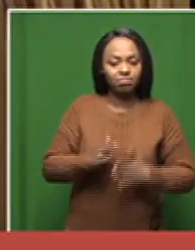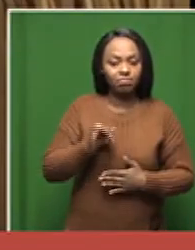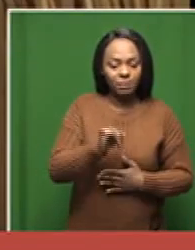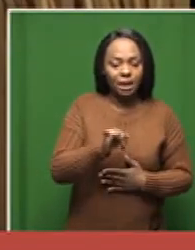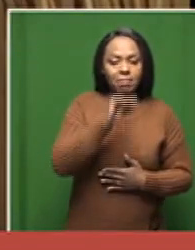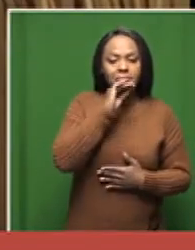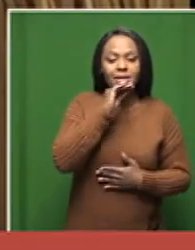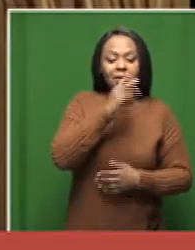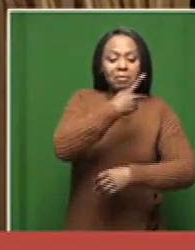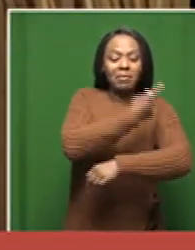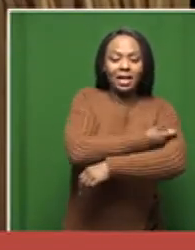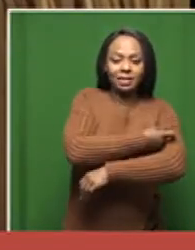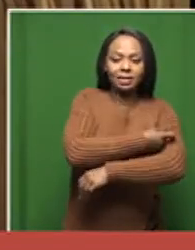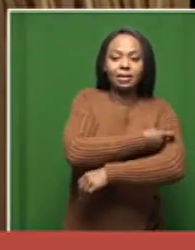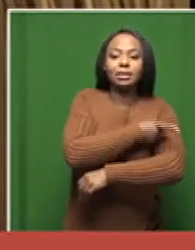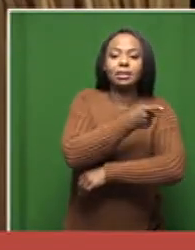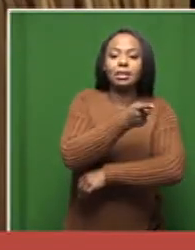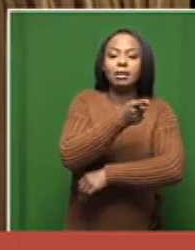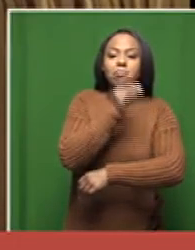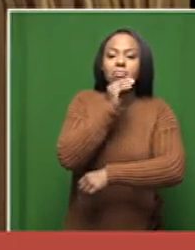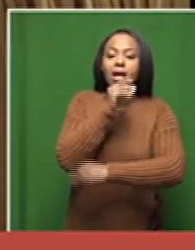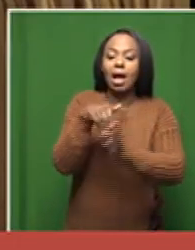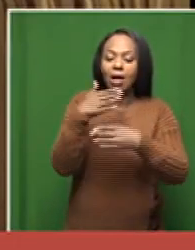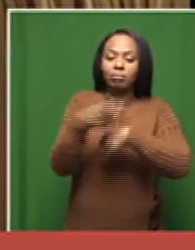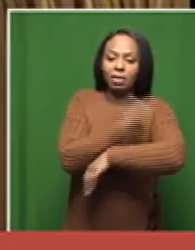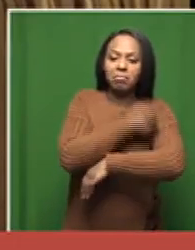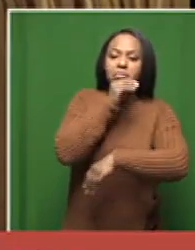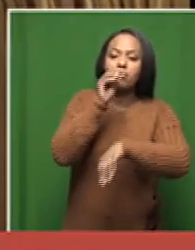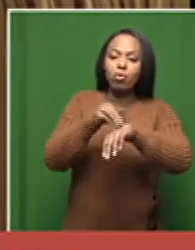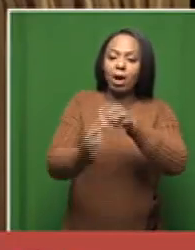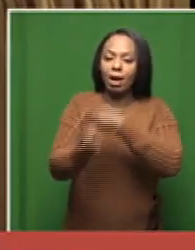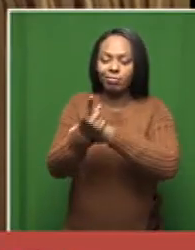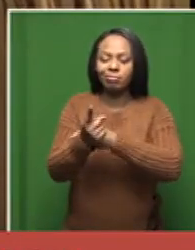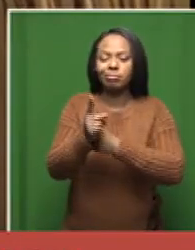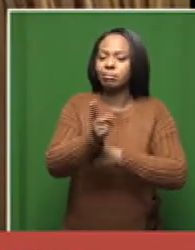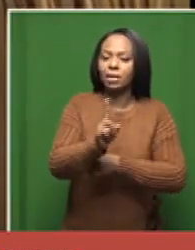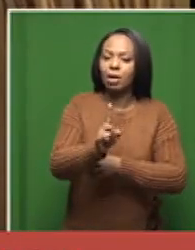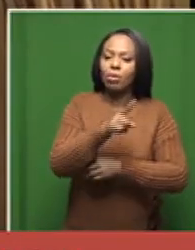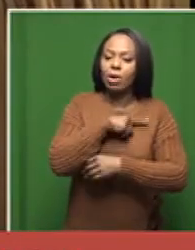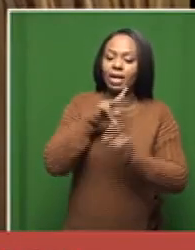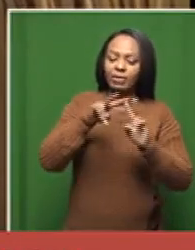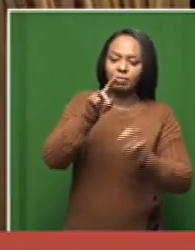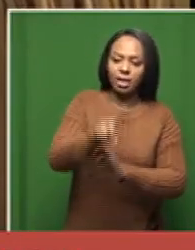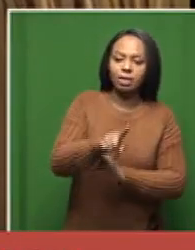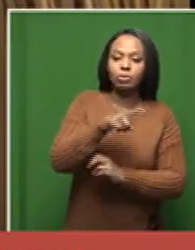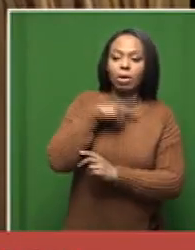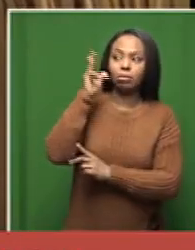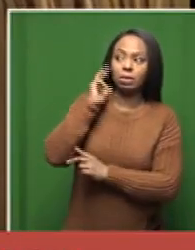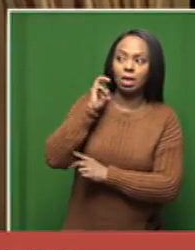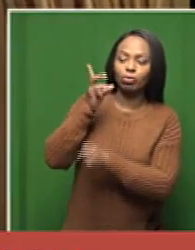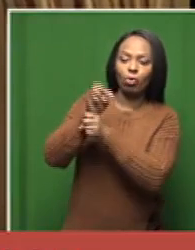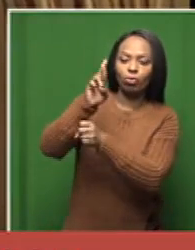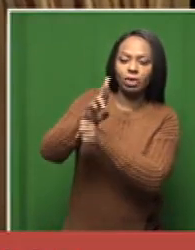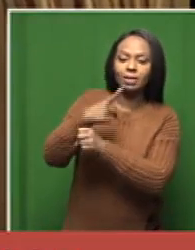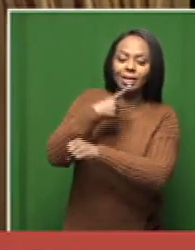vaccine caused the problem. However, it really needs to be investigated. We do know, as Prof was saying earlier on, the vaccine is